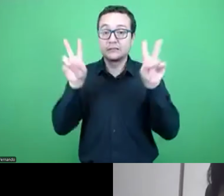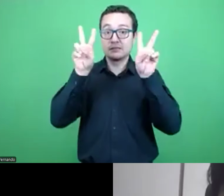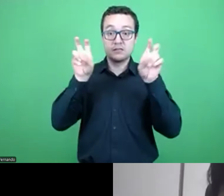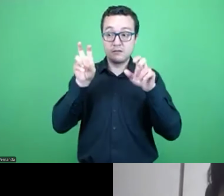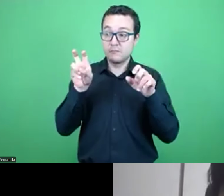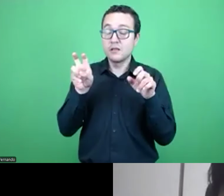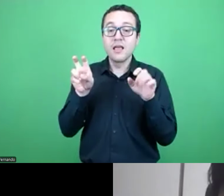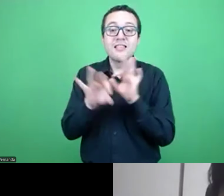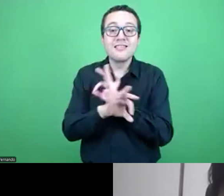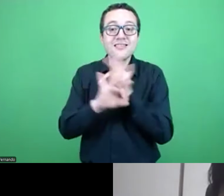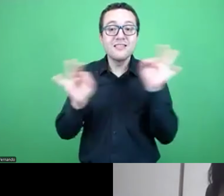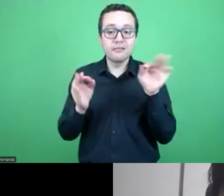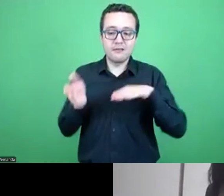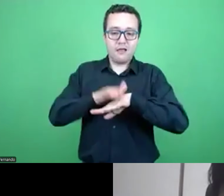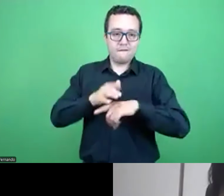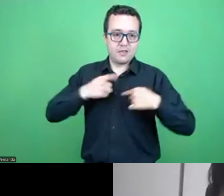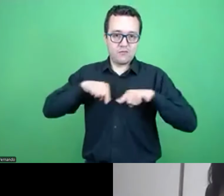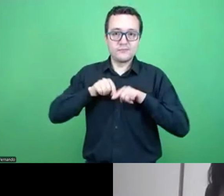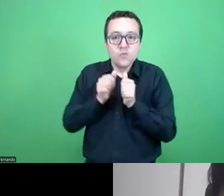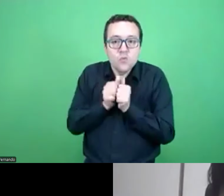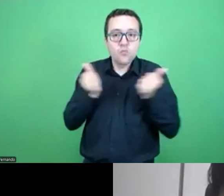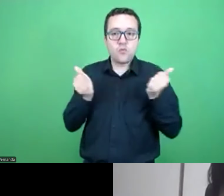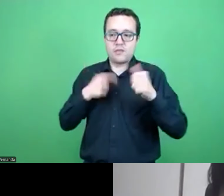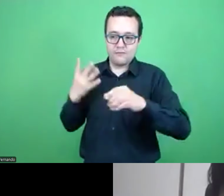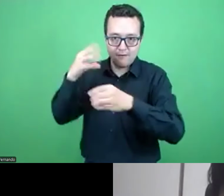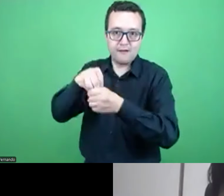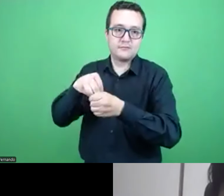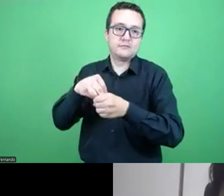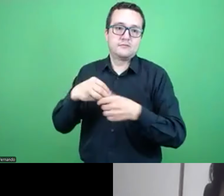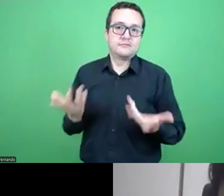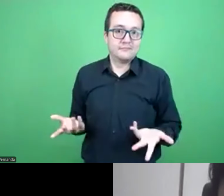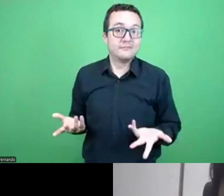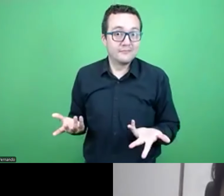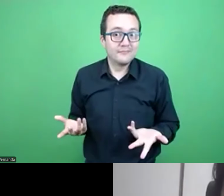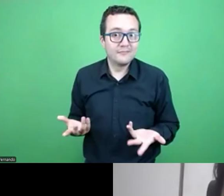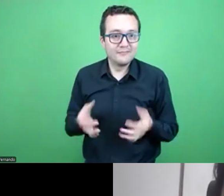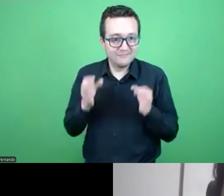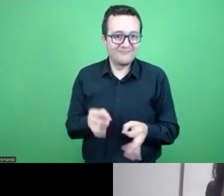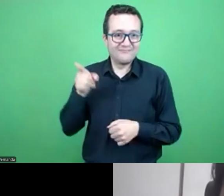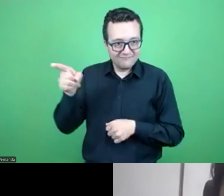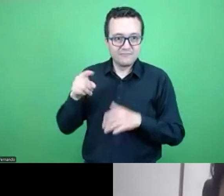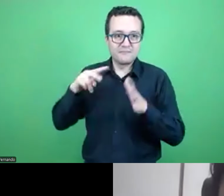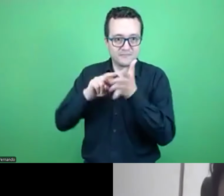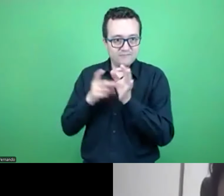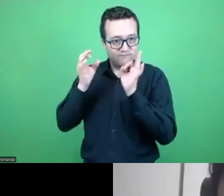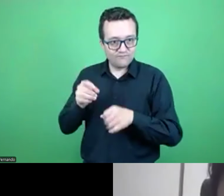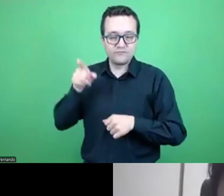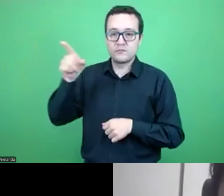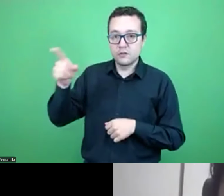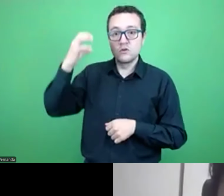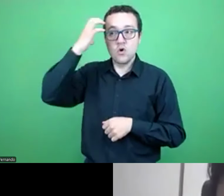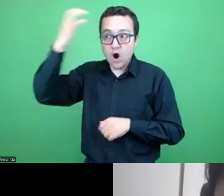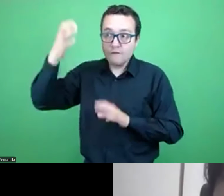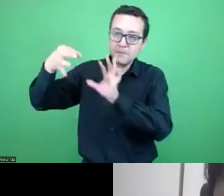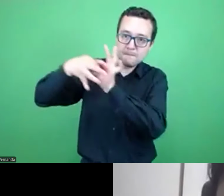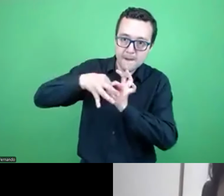implement those commitments. Thank you. Thank you so much for the answer. It's very important also to think